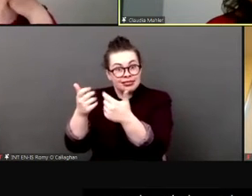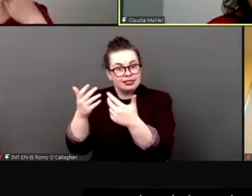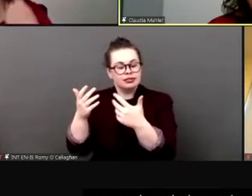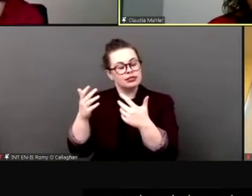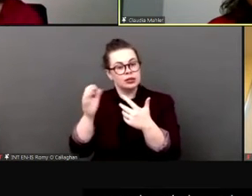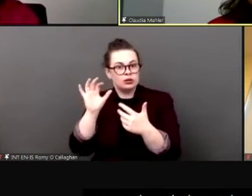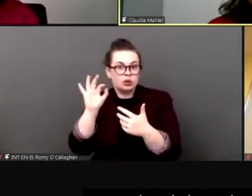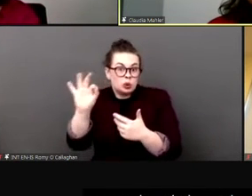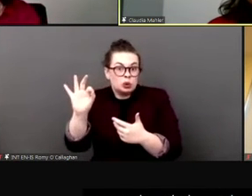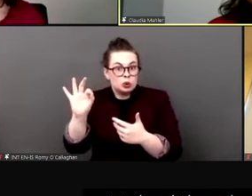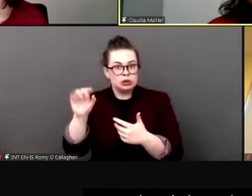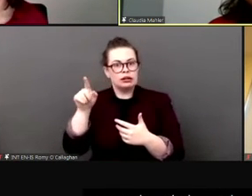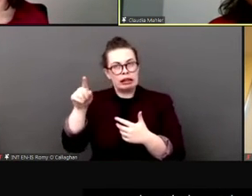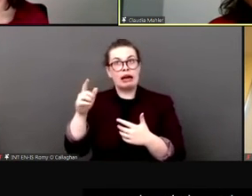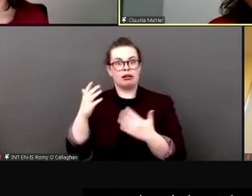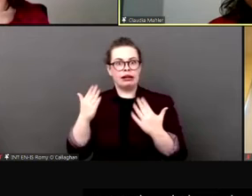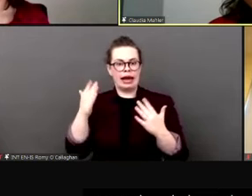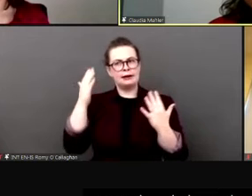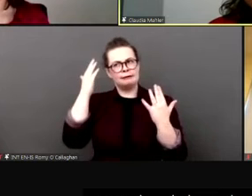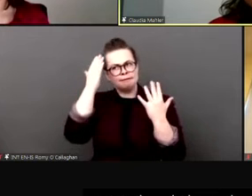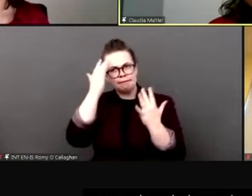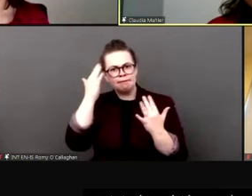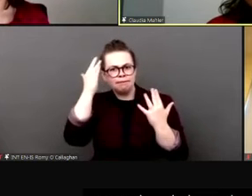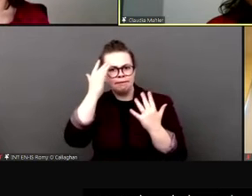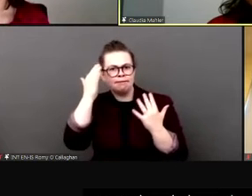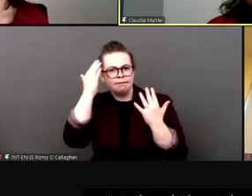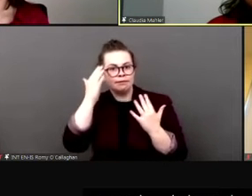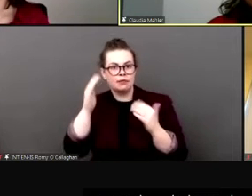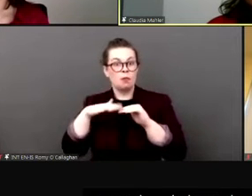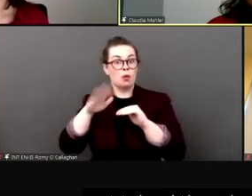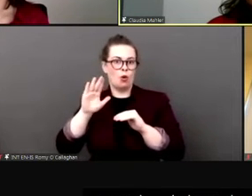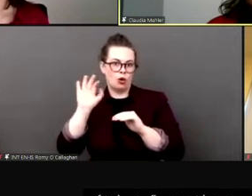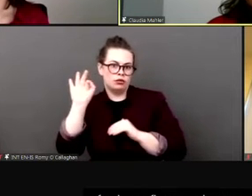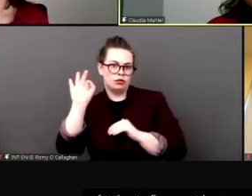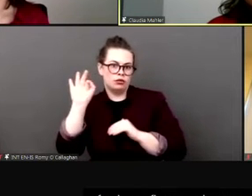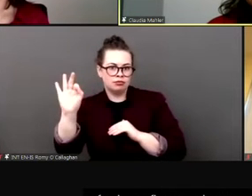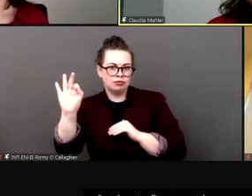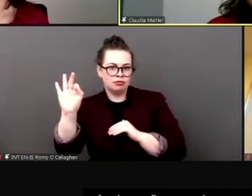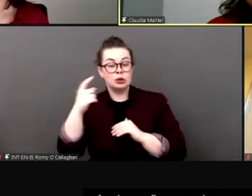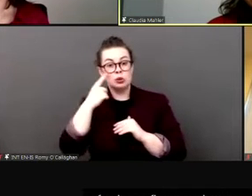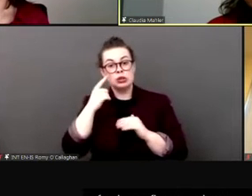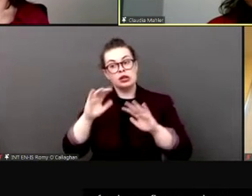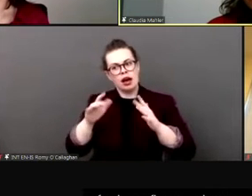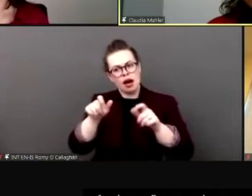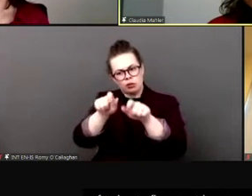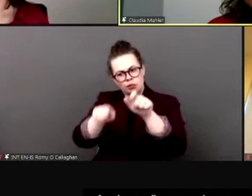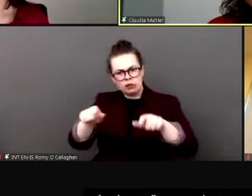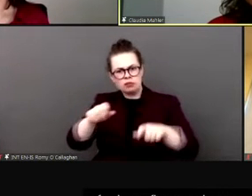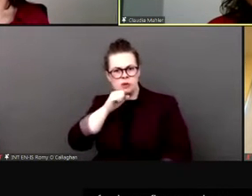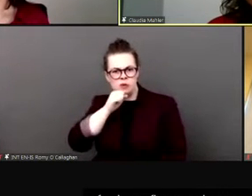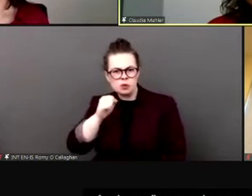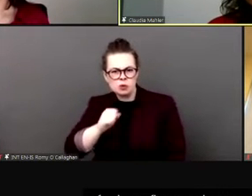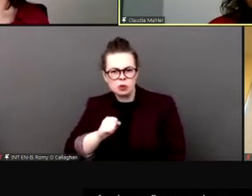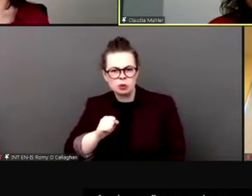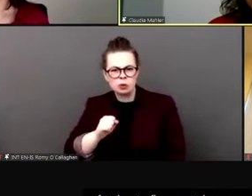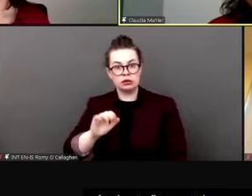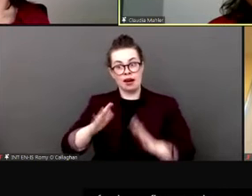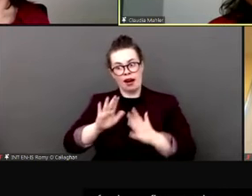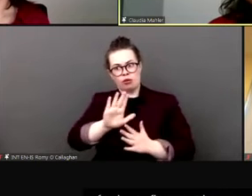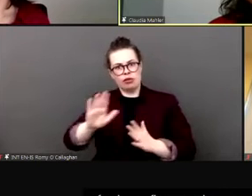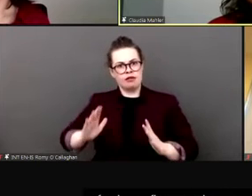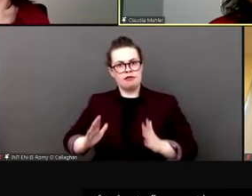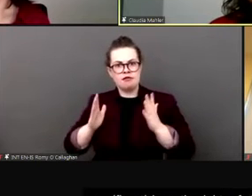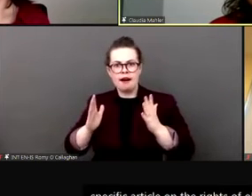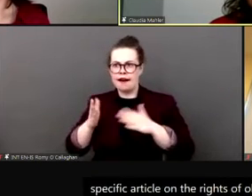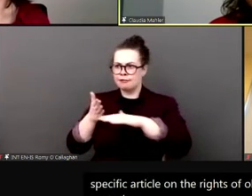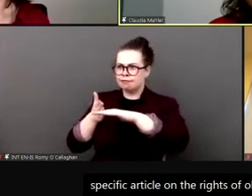out how a specific article on the rights of older persons and their access to justice should look like.